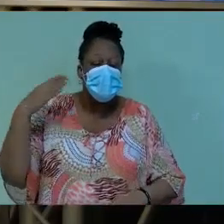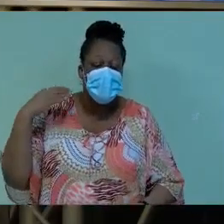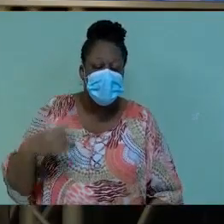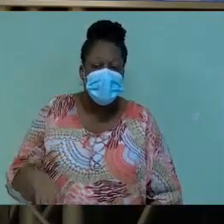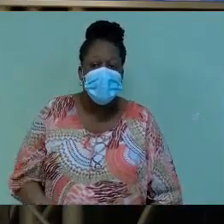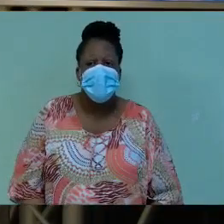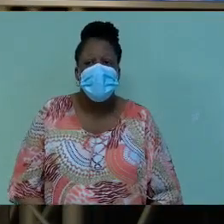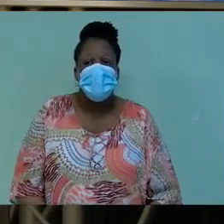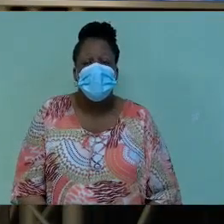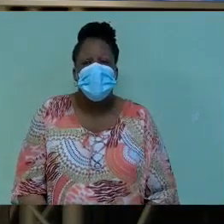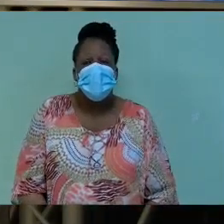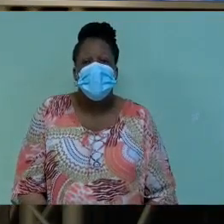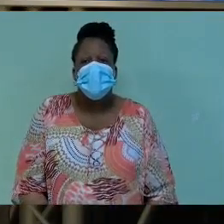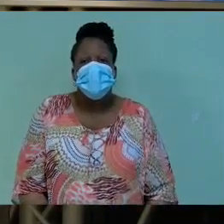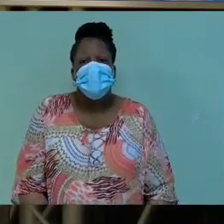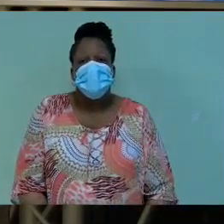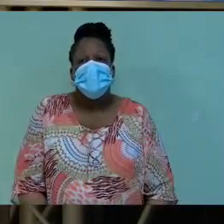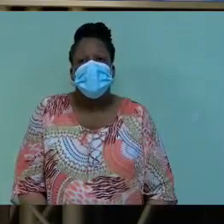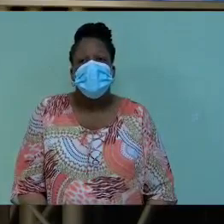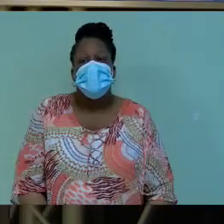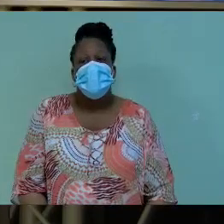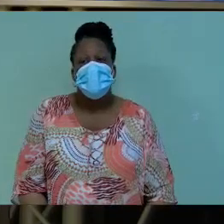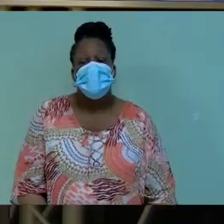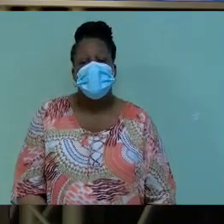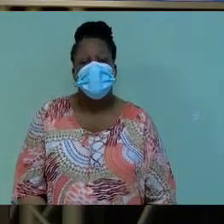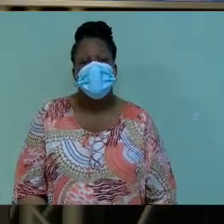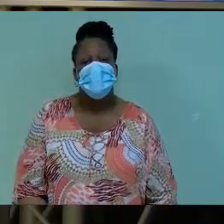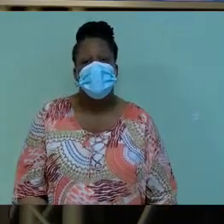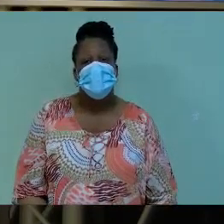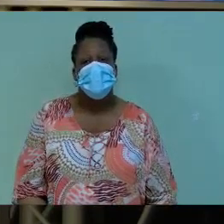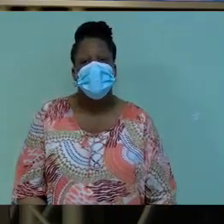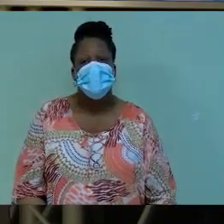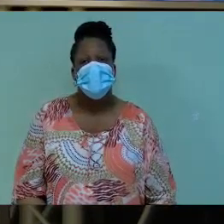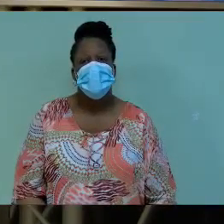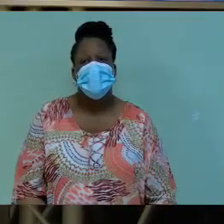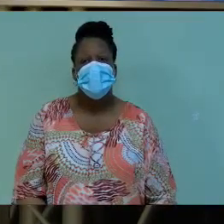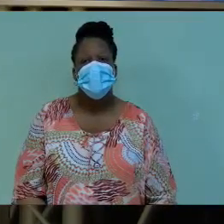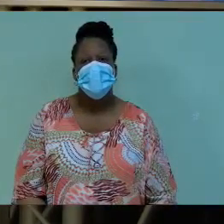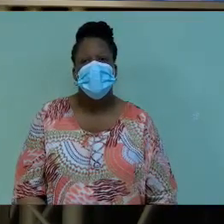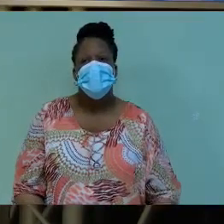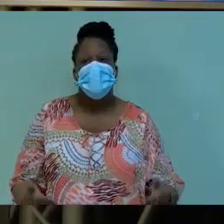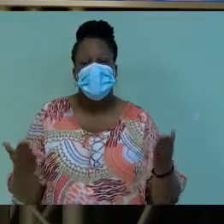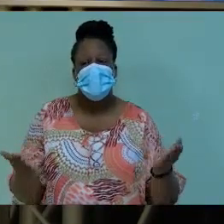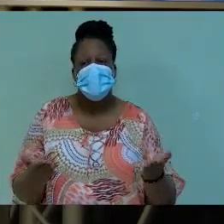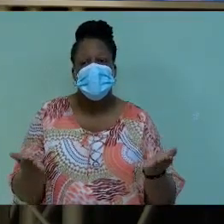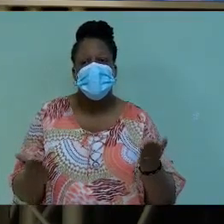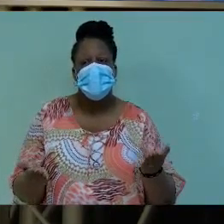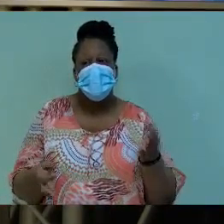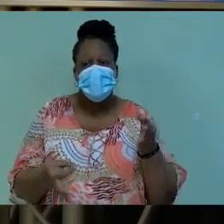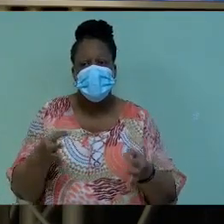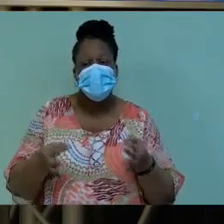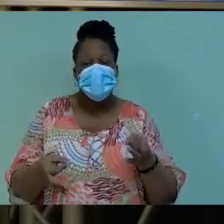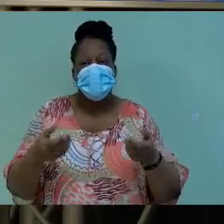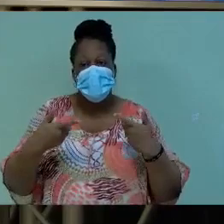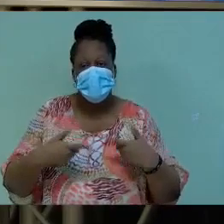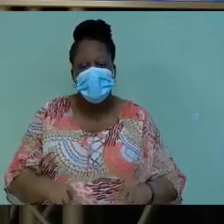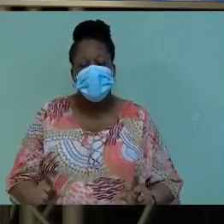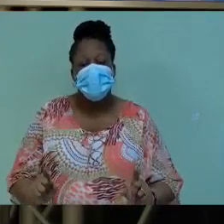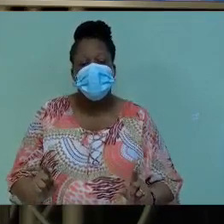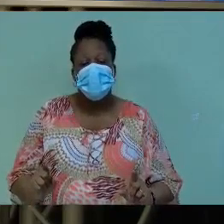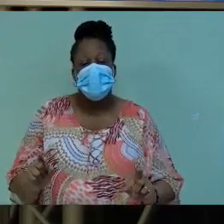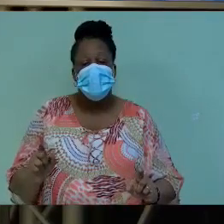4%. Some countries is even higher, it could be less. And so we are saying in our population, if we are to allow the disease to